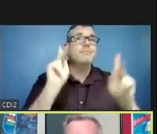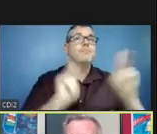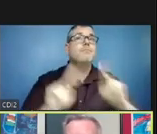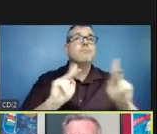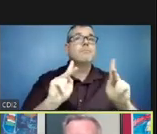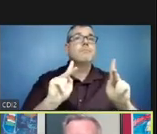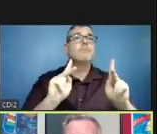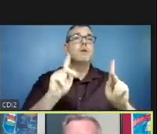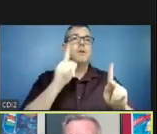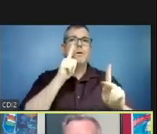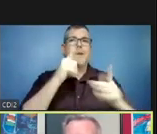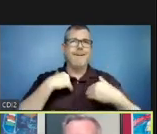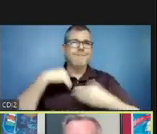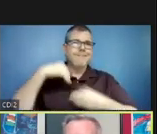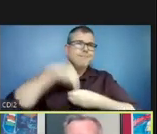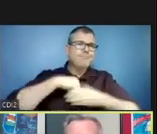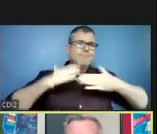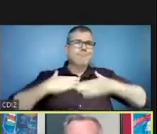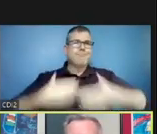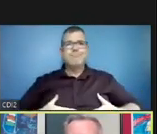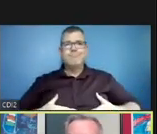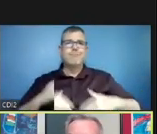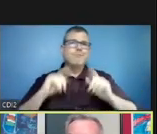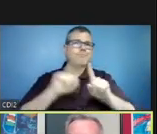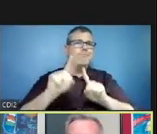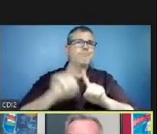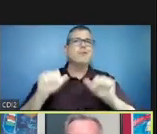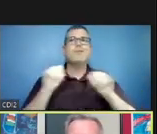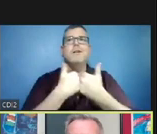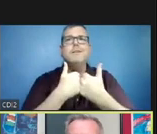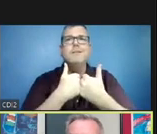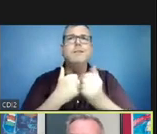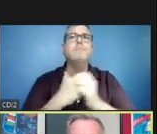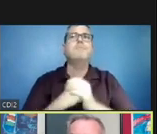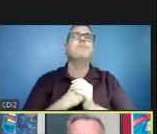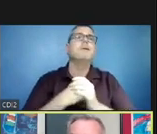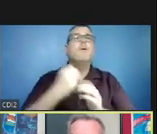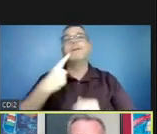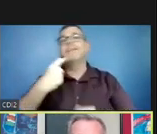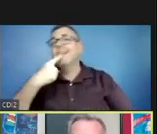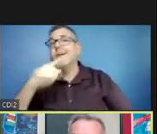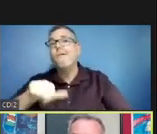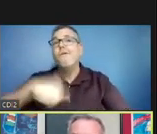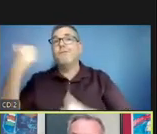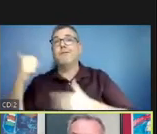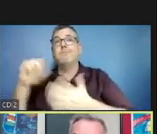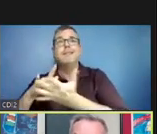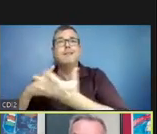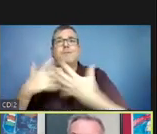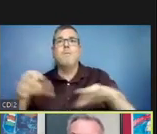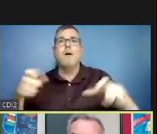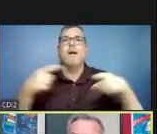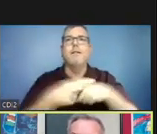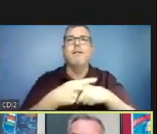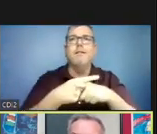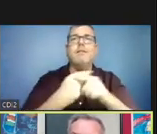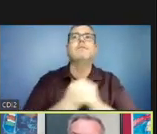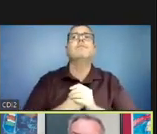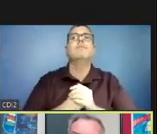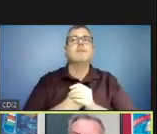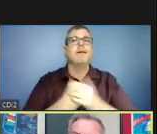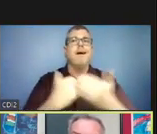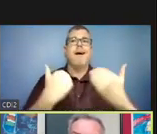drugs. We have to know that there's a lot of vaccine hesitancy, and our community has many, many reasons to have vaccine